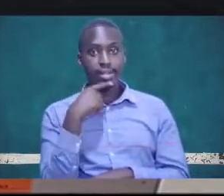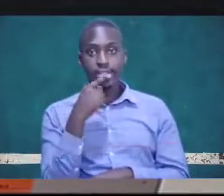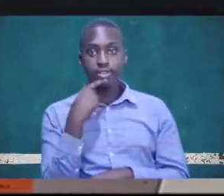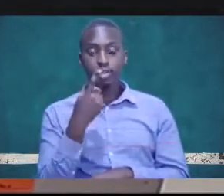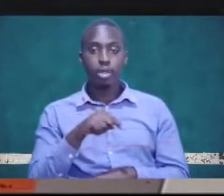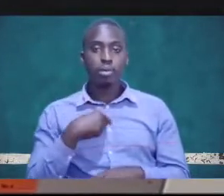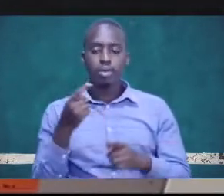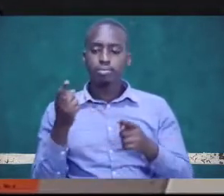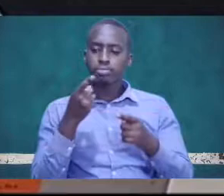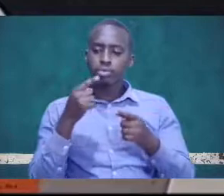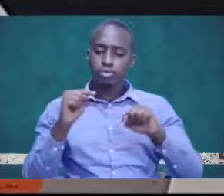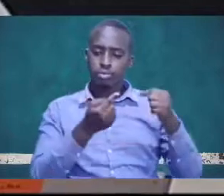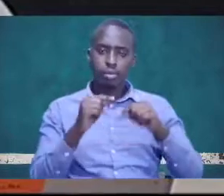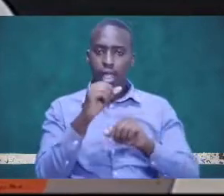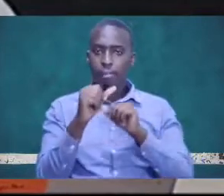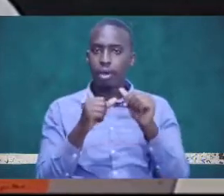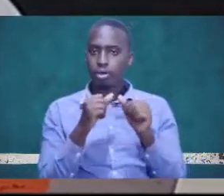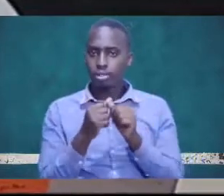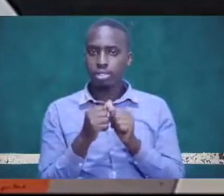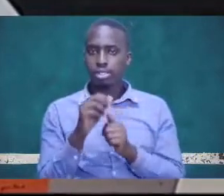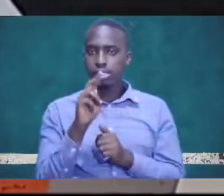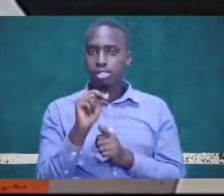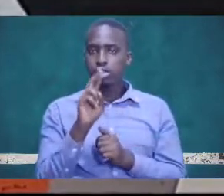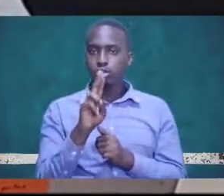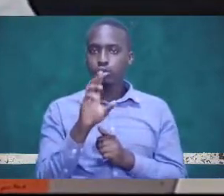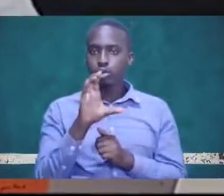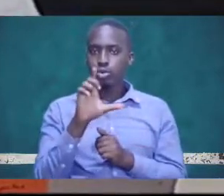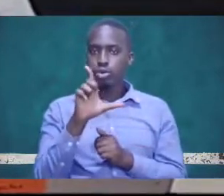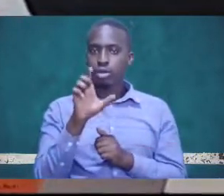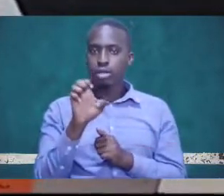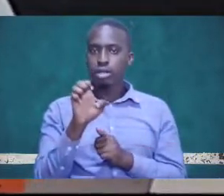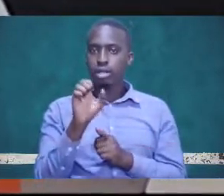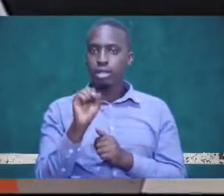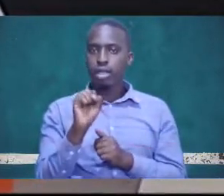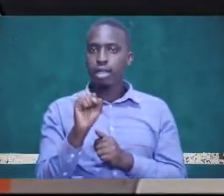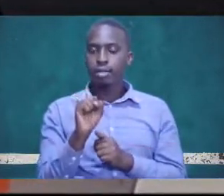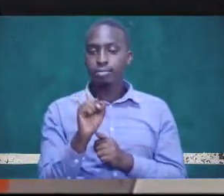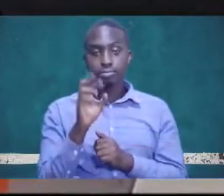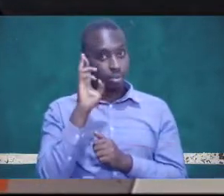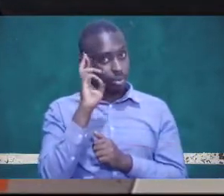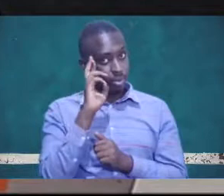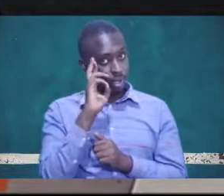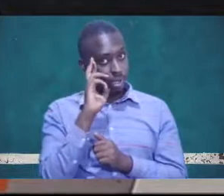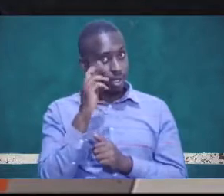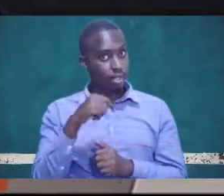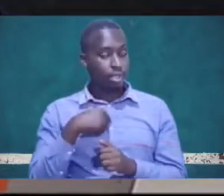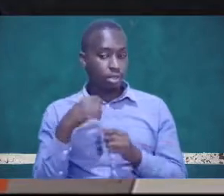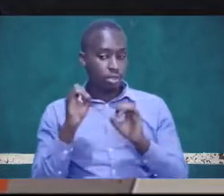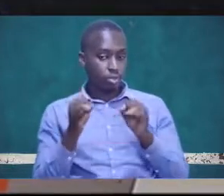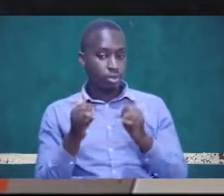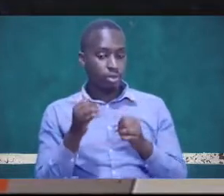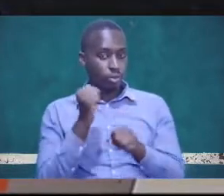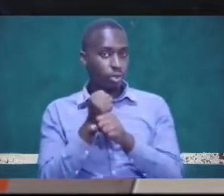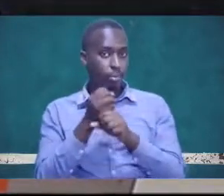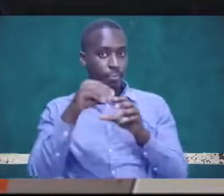were discussing on the nuclear fission. Do you remember that? I hope you've tried to work